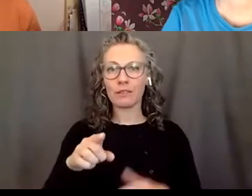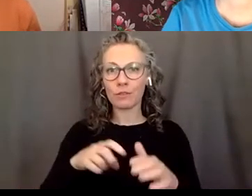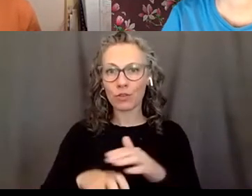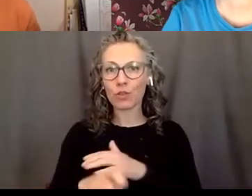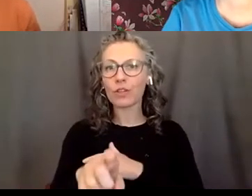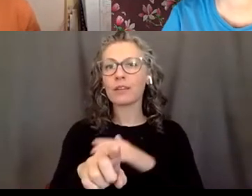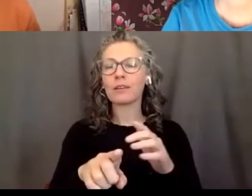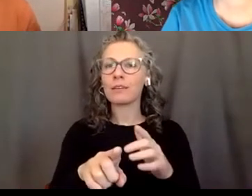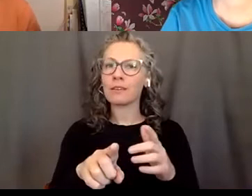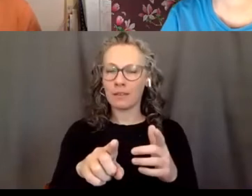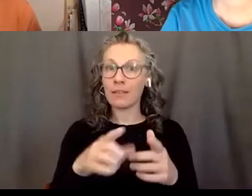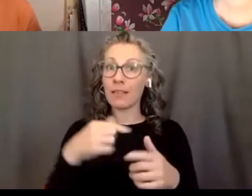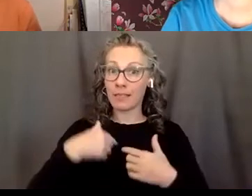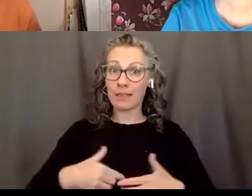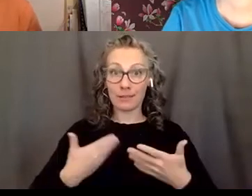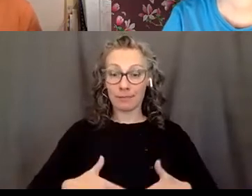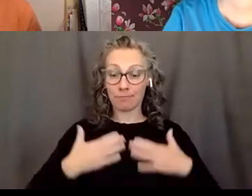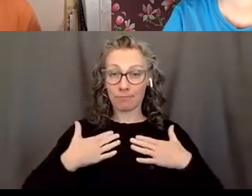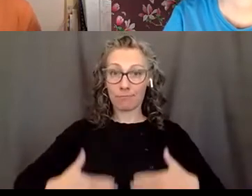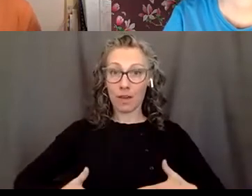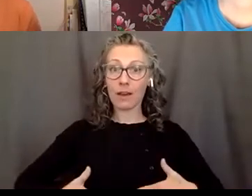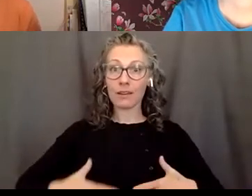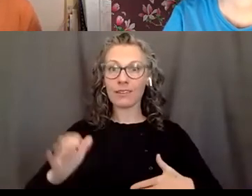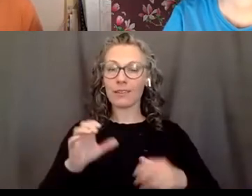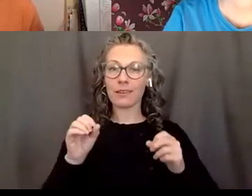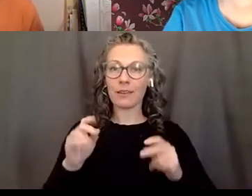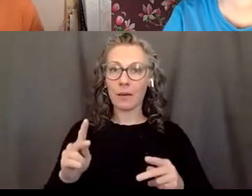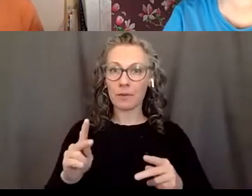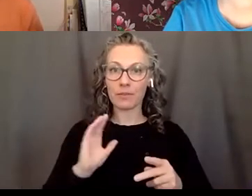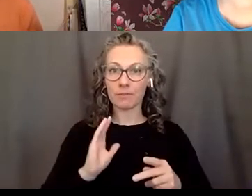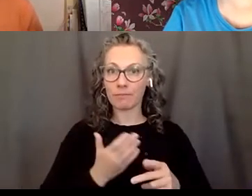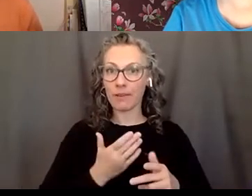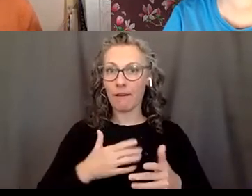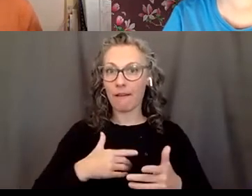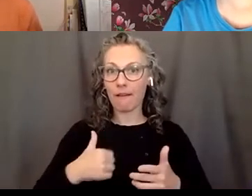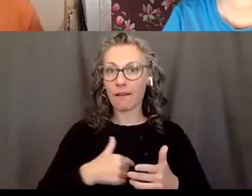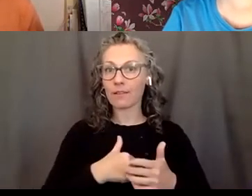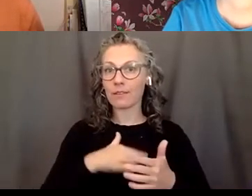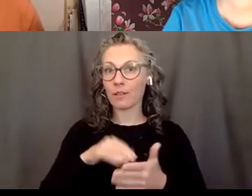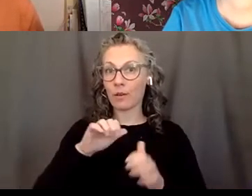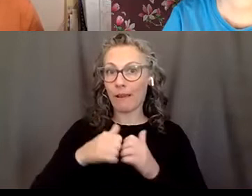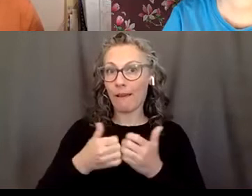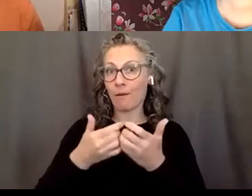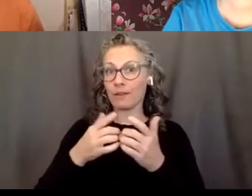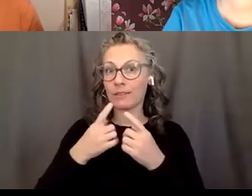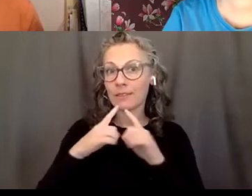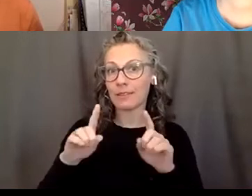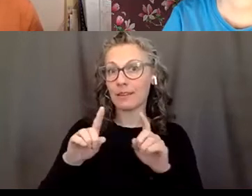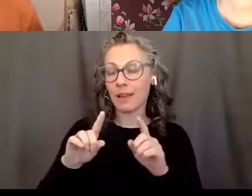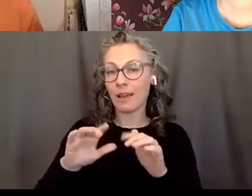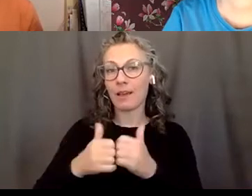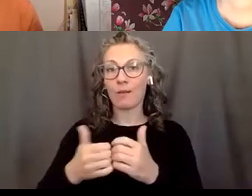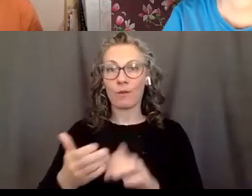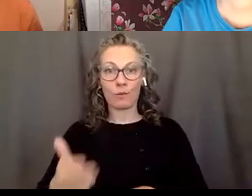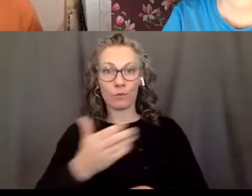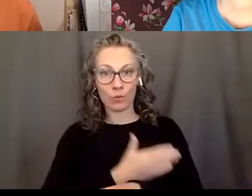incarnation is like an opportunity for us to learn how to succeed, how to become better, how to